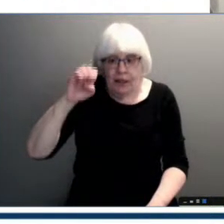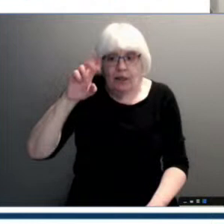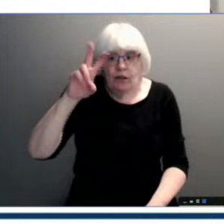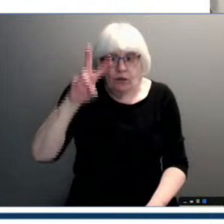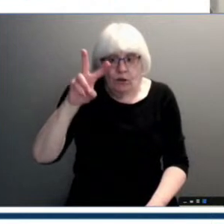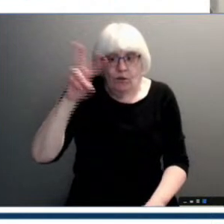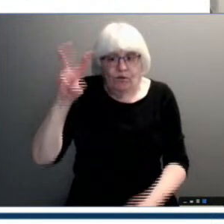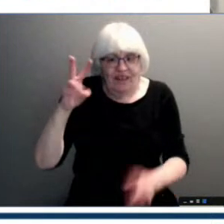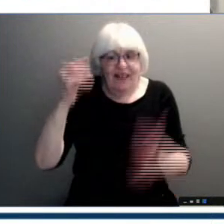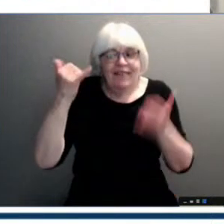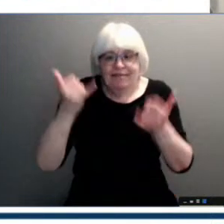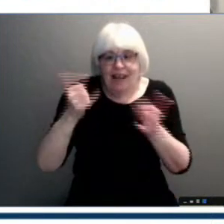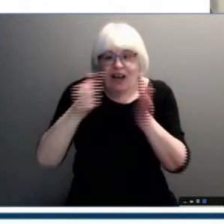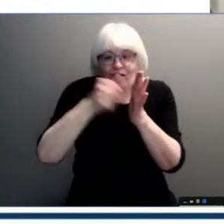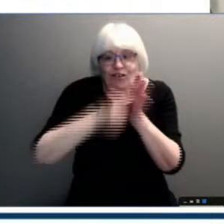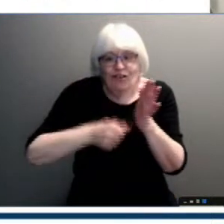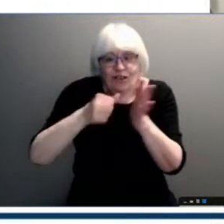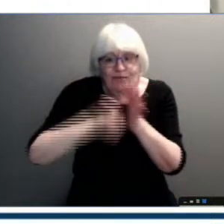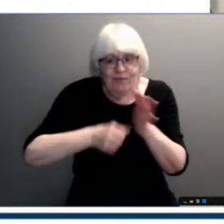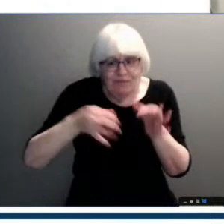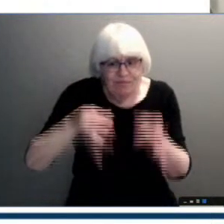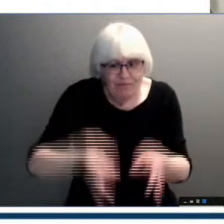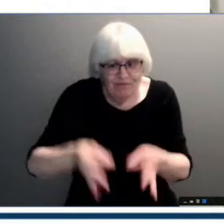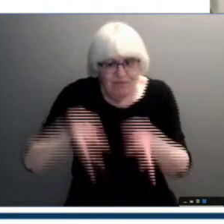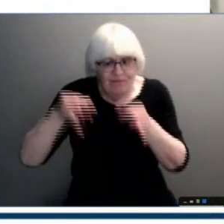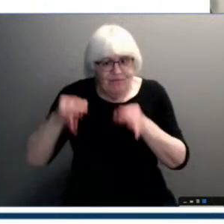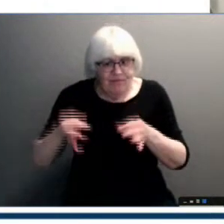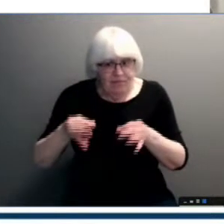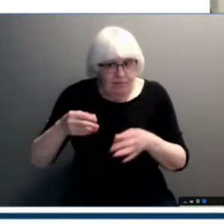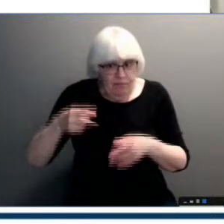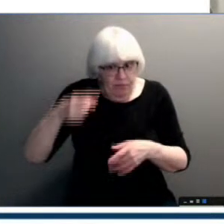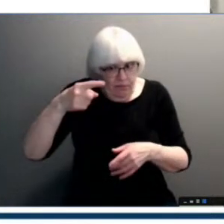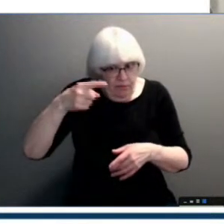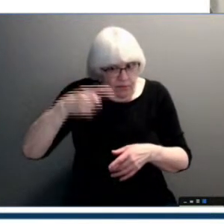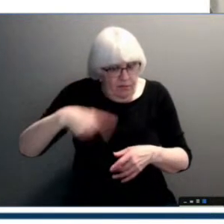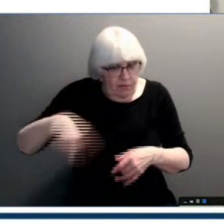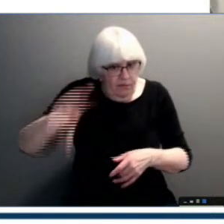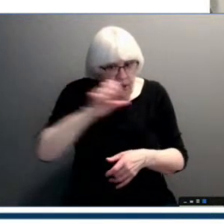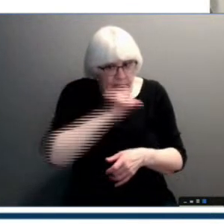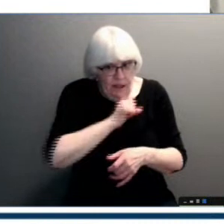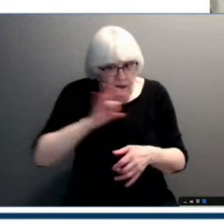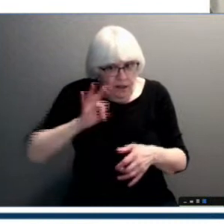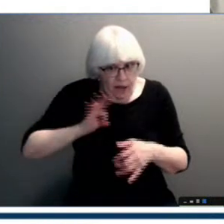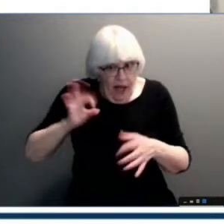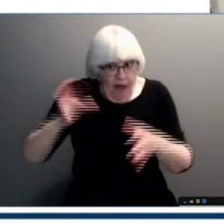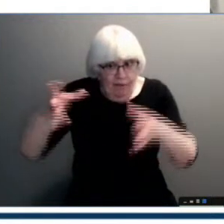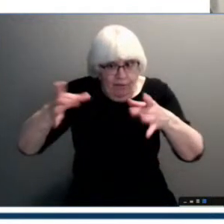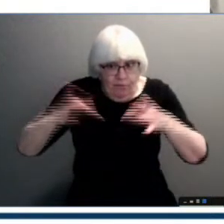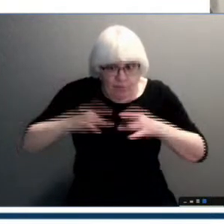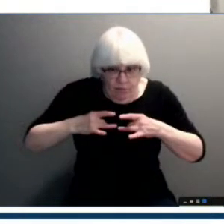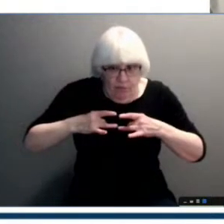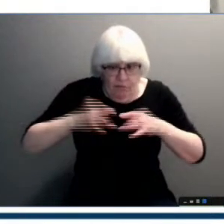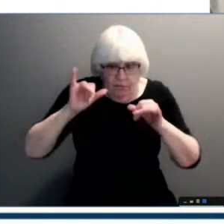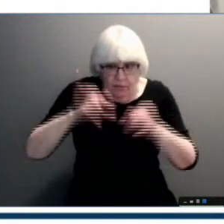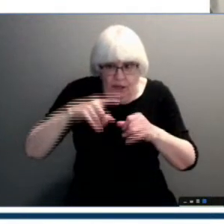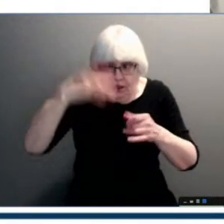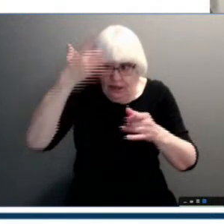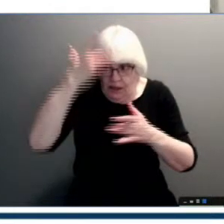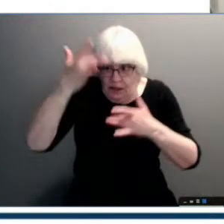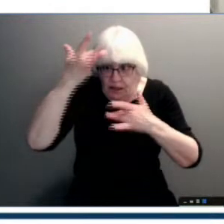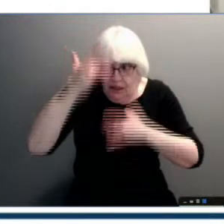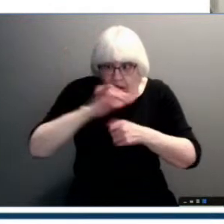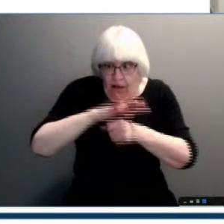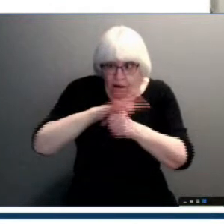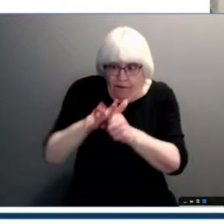COVID-19. I was wondering if the province is looking at reducing the isolation time if a staff member